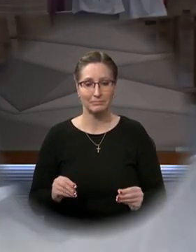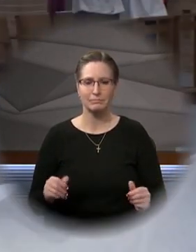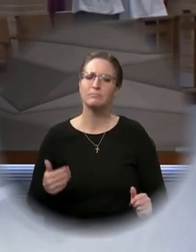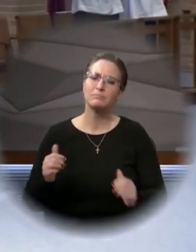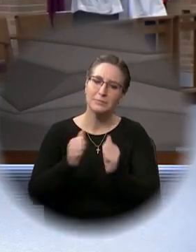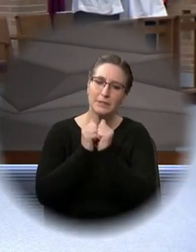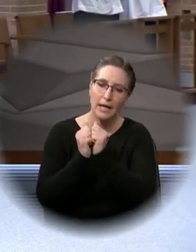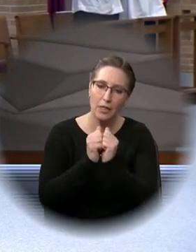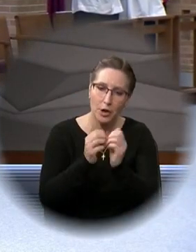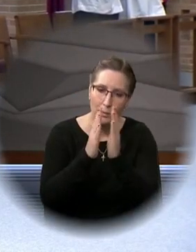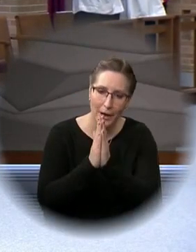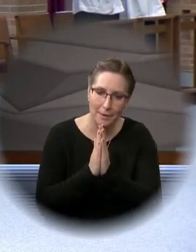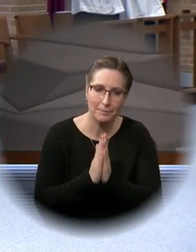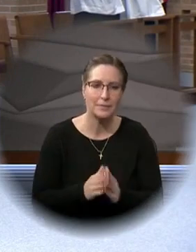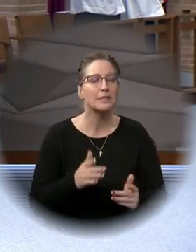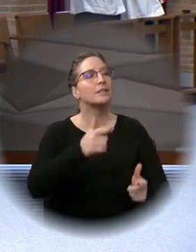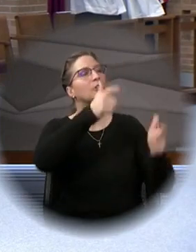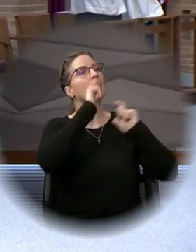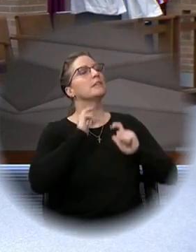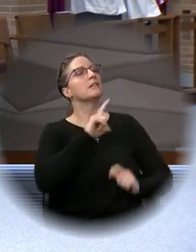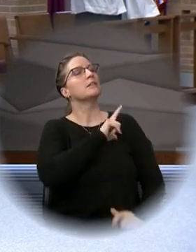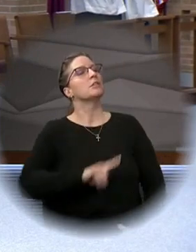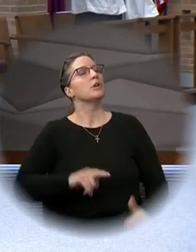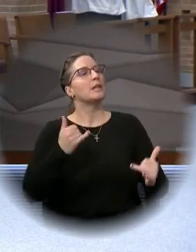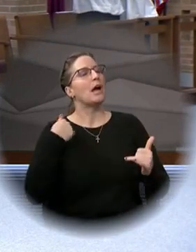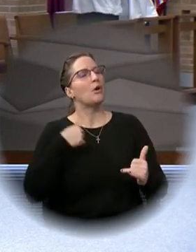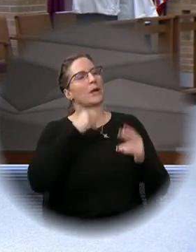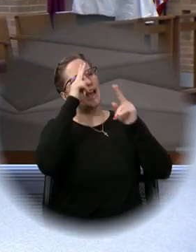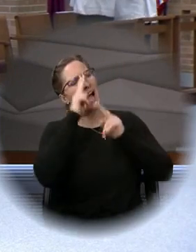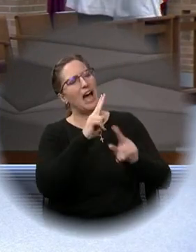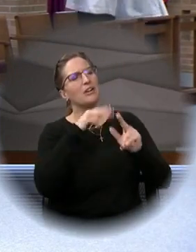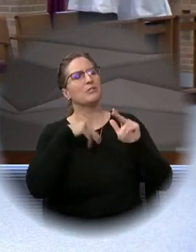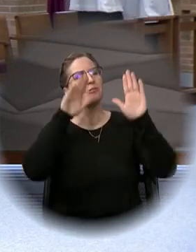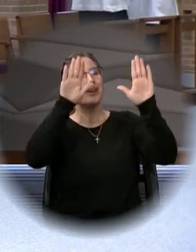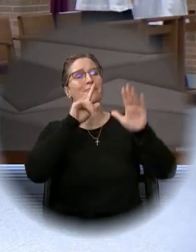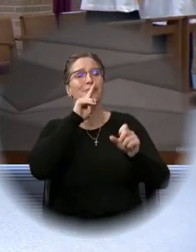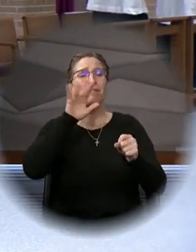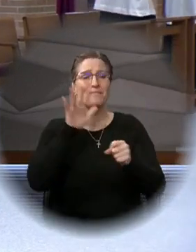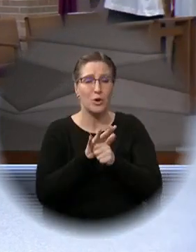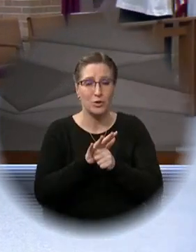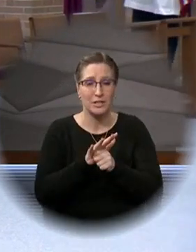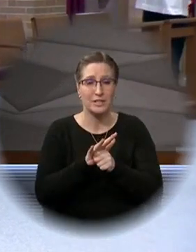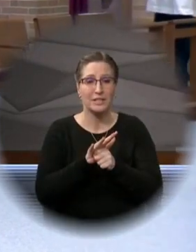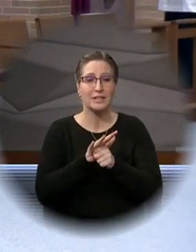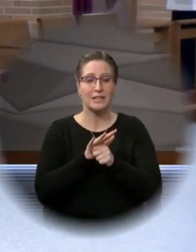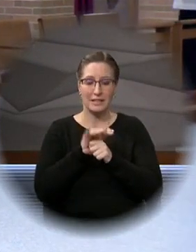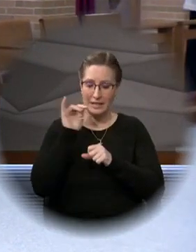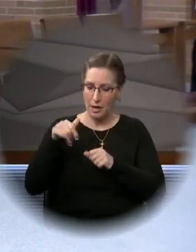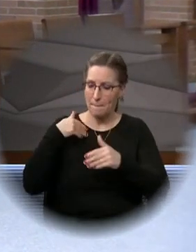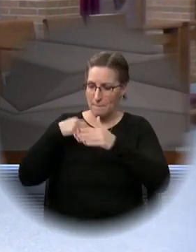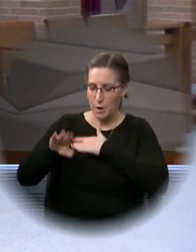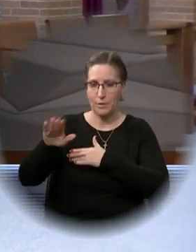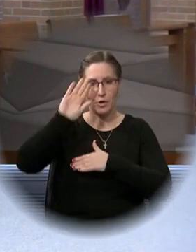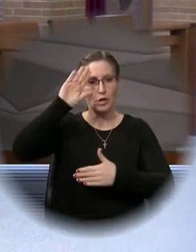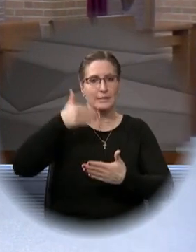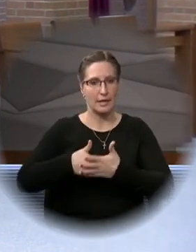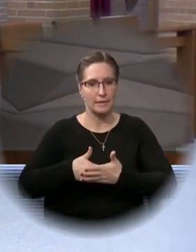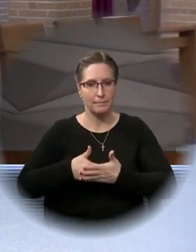Let us pray. Grant us, Lord, as we honor with joyful devotion the nativity of your